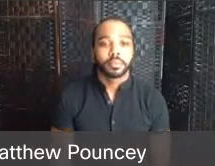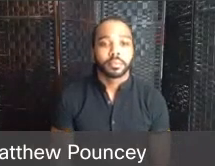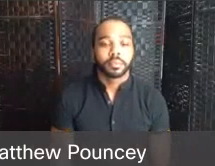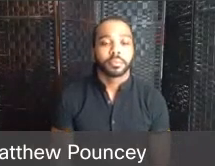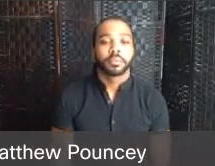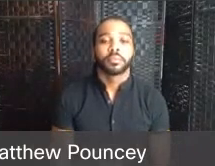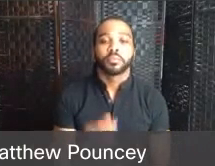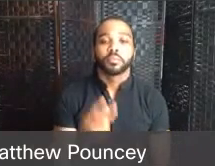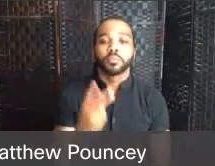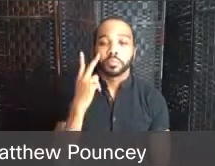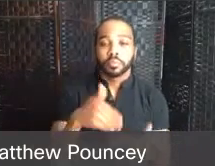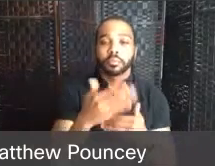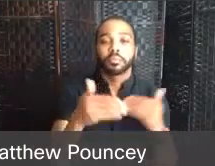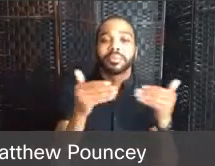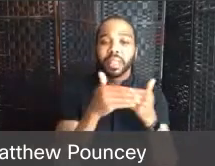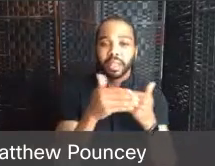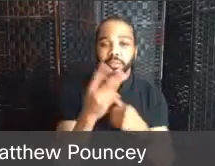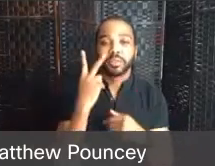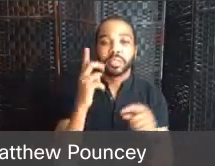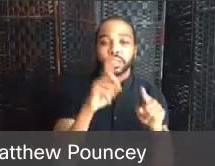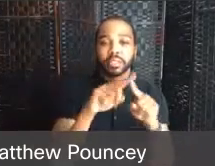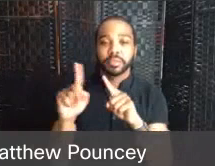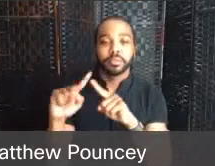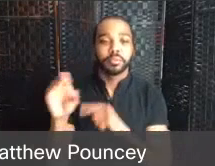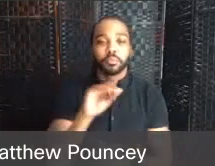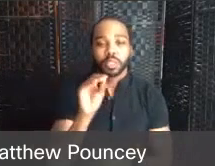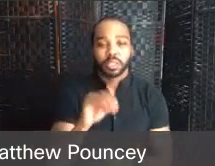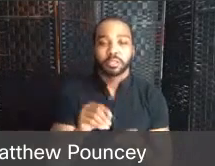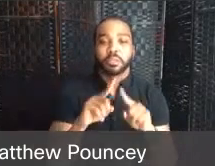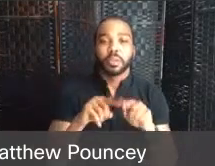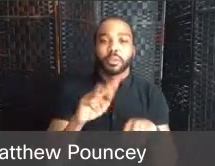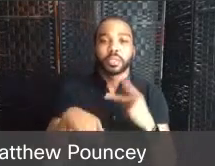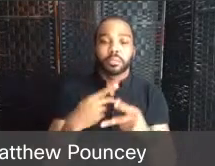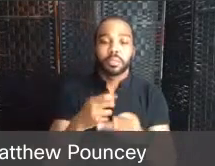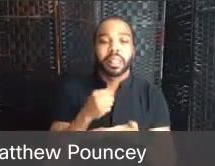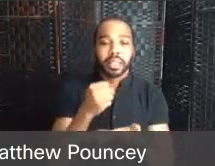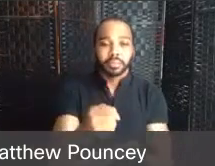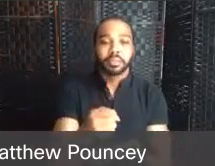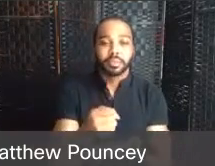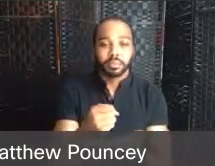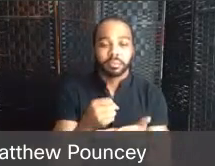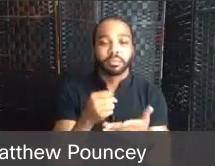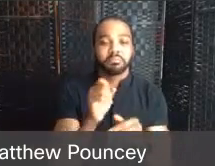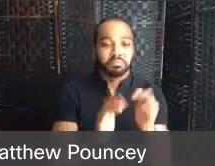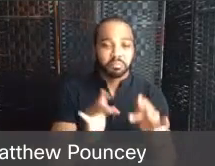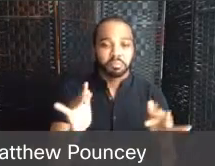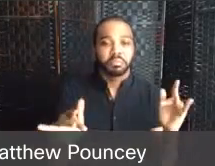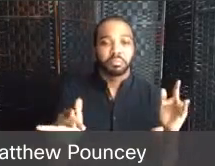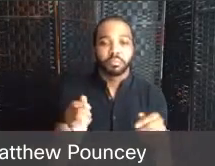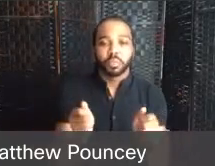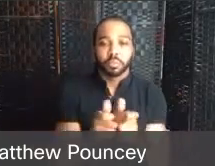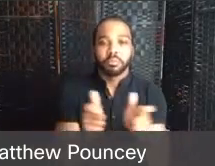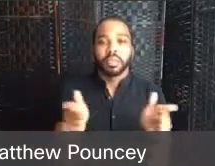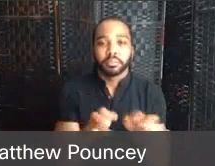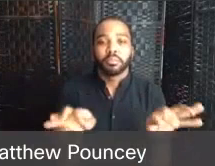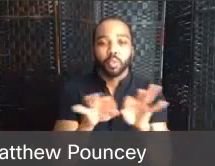And so the sort of percentages by placement type, just among the major settings that we